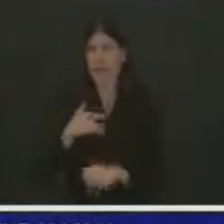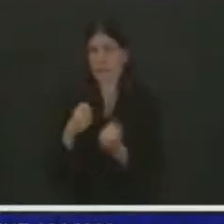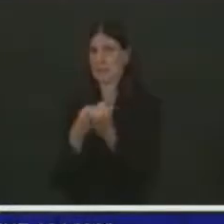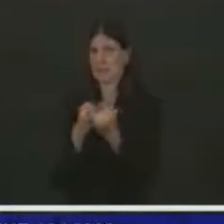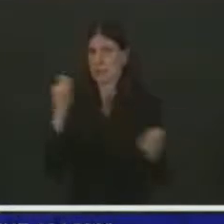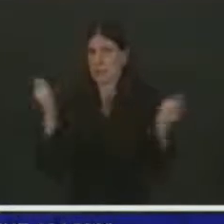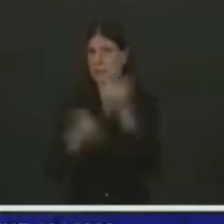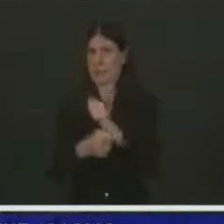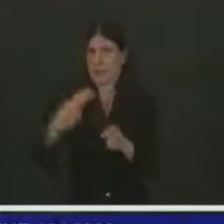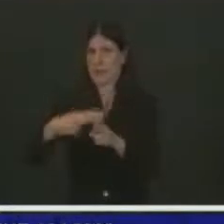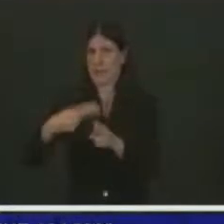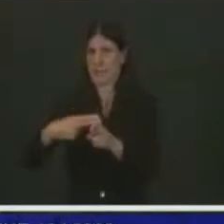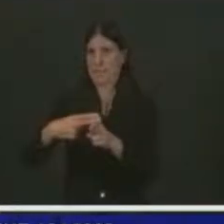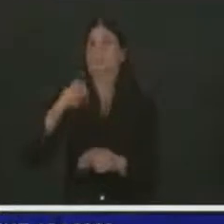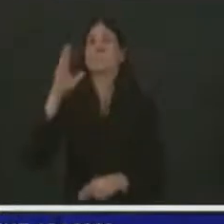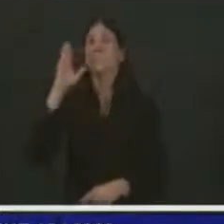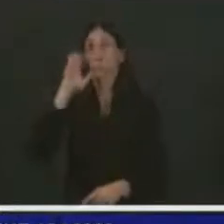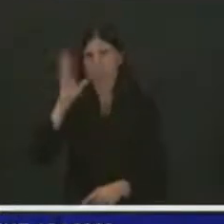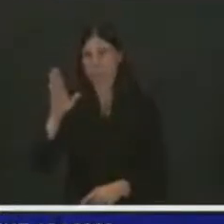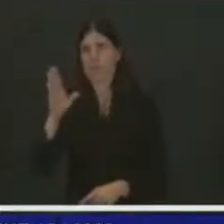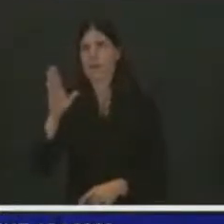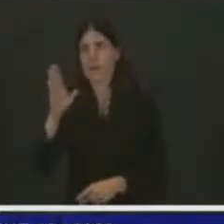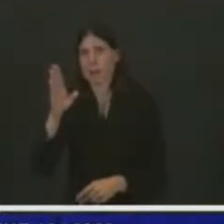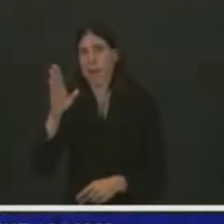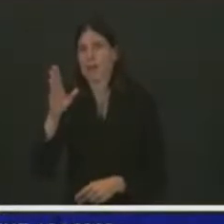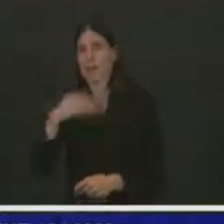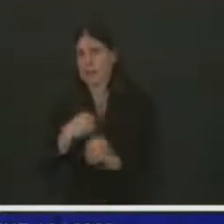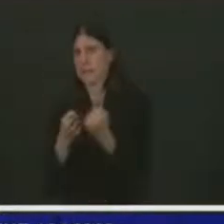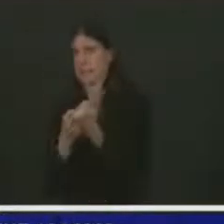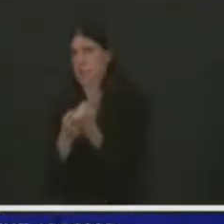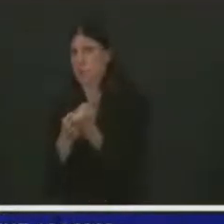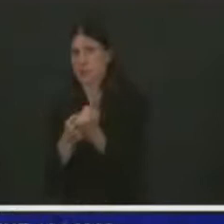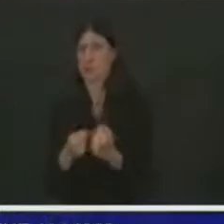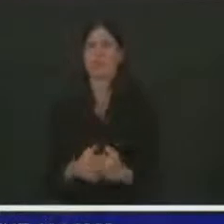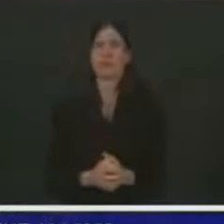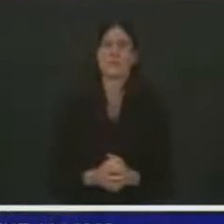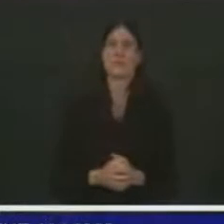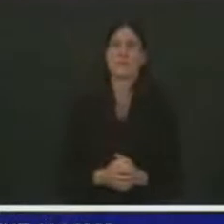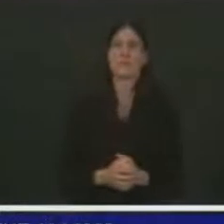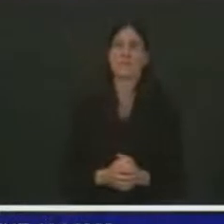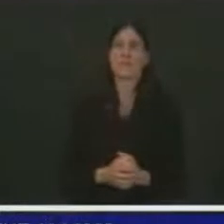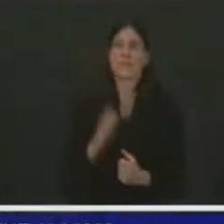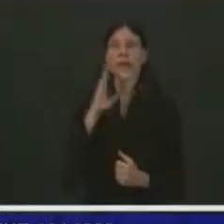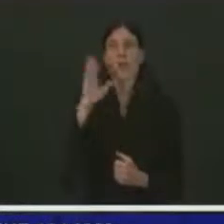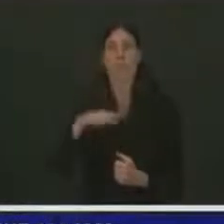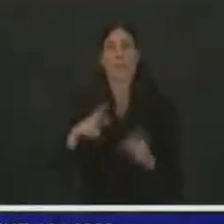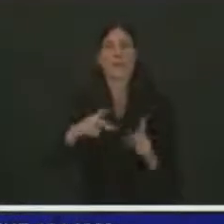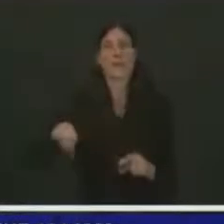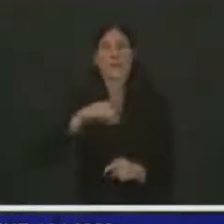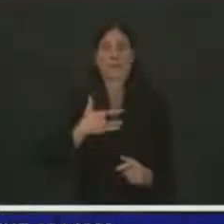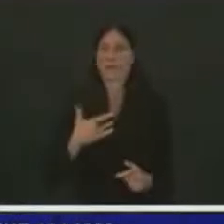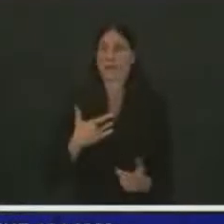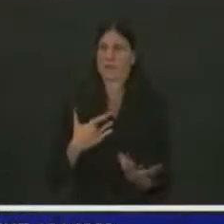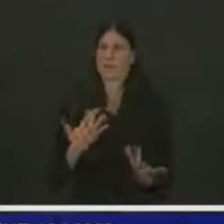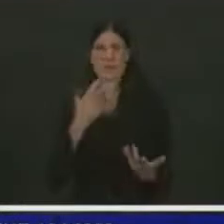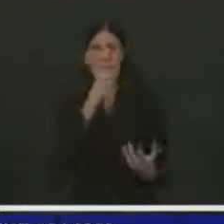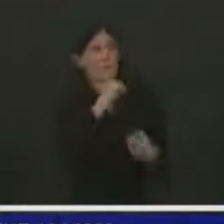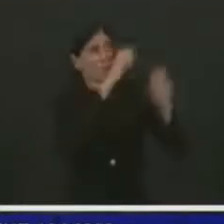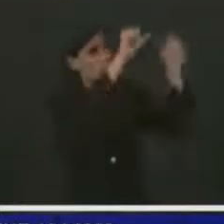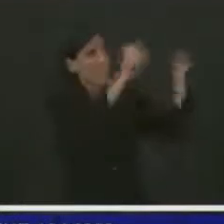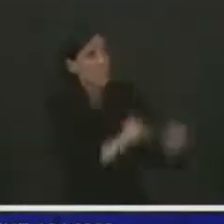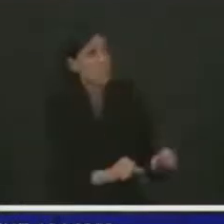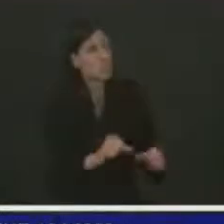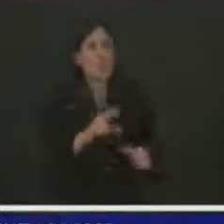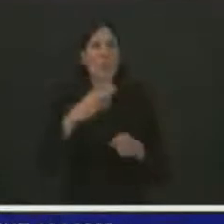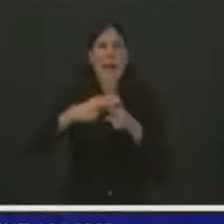efforts to listen, that it's a painful thing to see. Like state employees, every time they get their paycheck, they have to